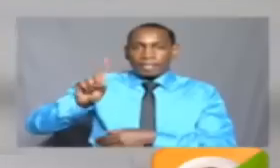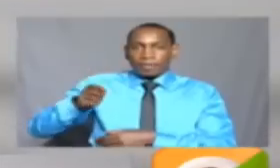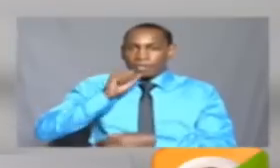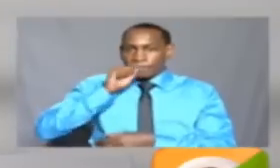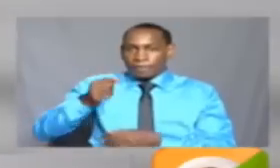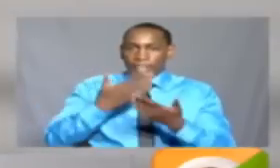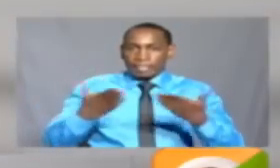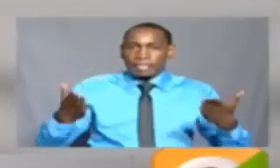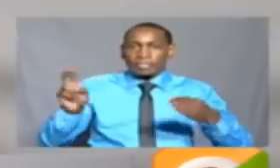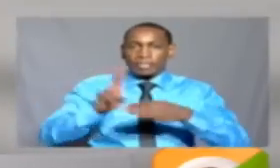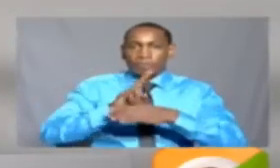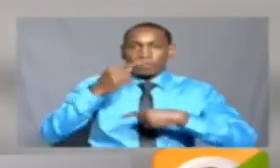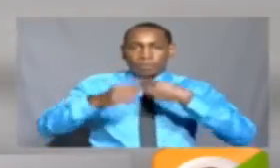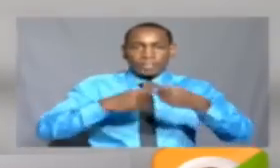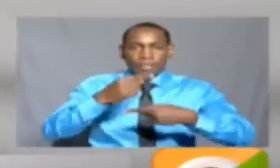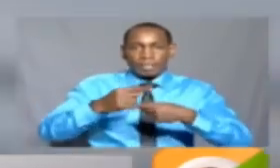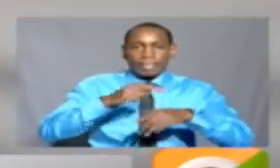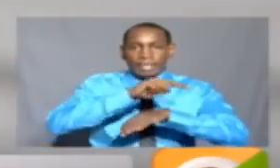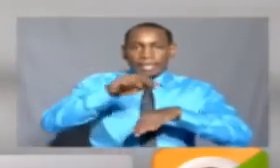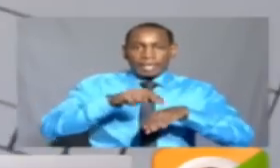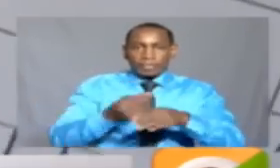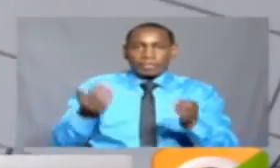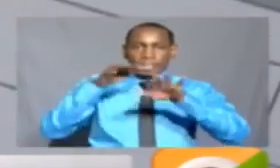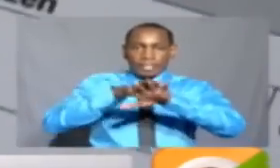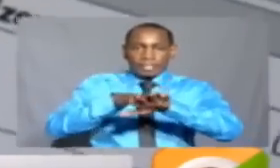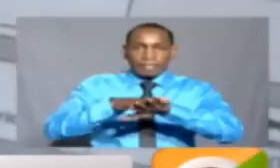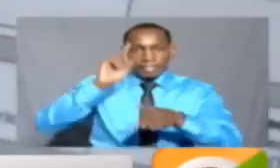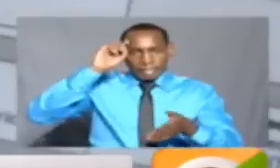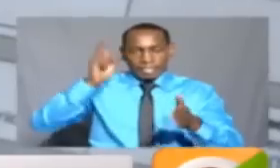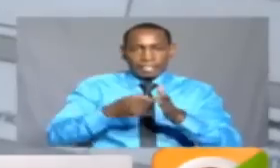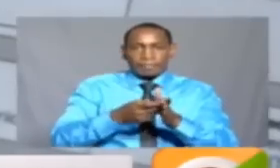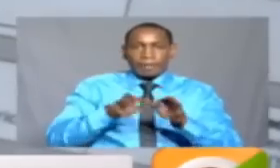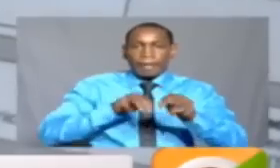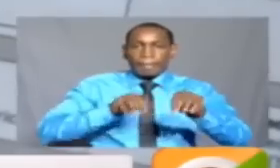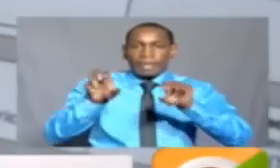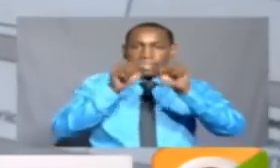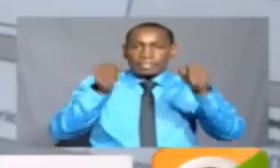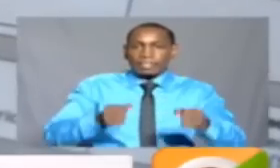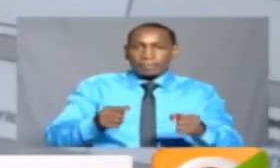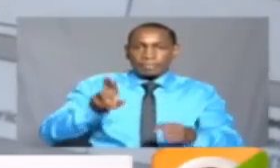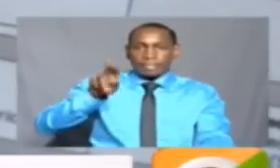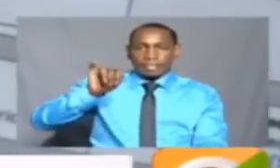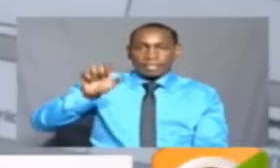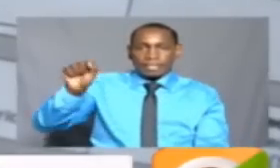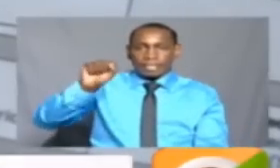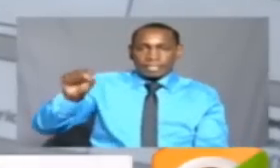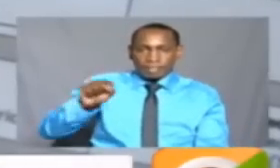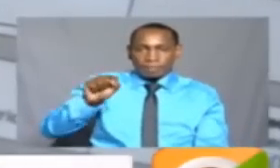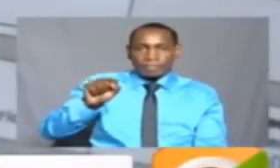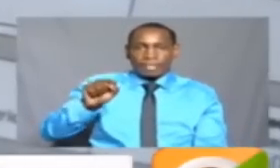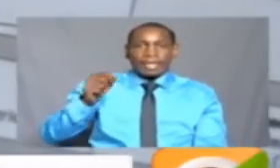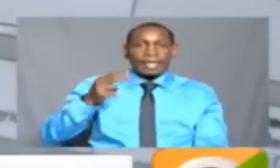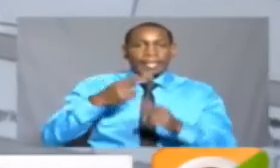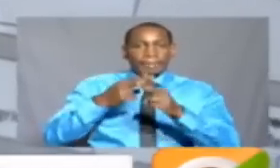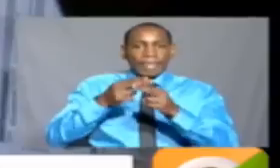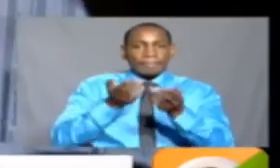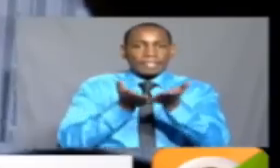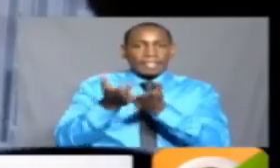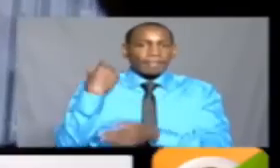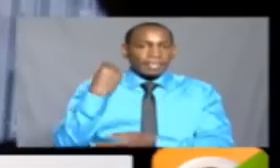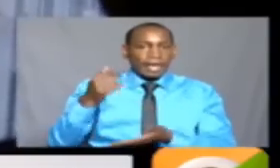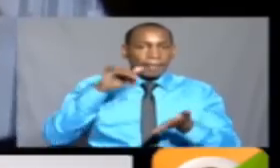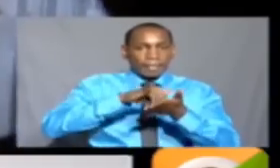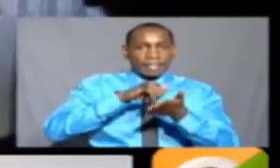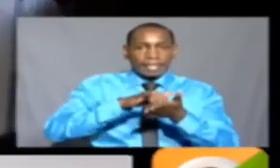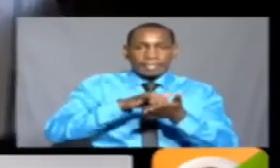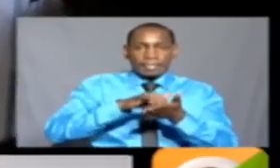kits that are being used in the ongoing National Integrated Identity Management Systems, NIMS, popularly known as Huduma Namba, that